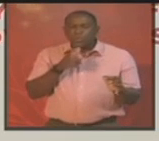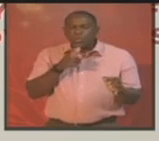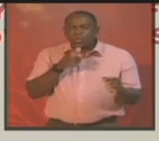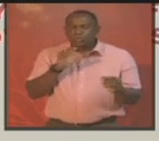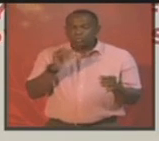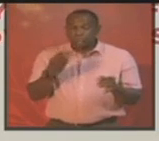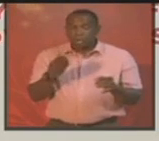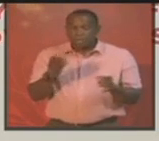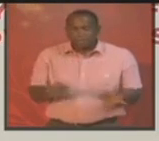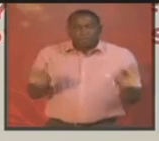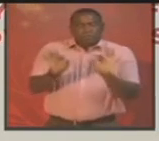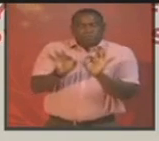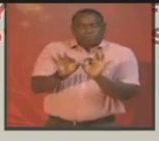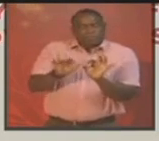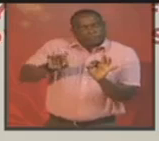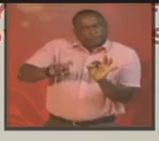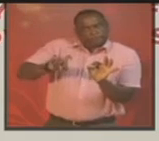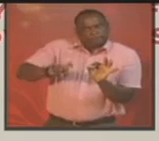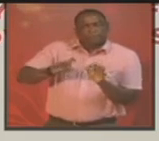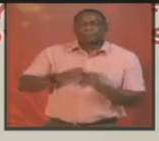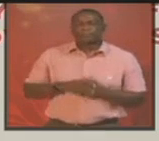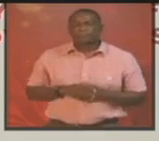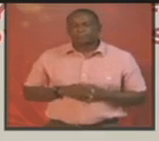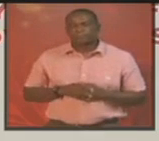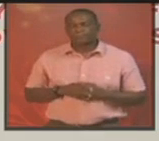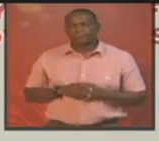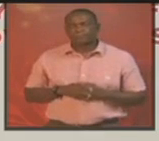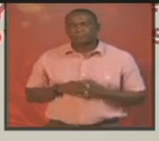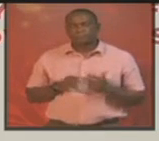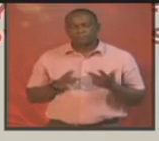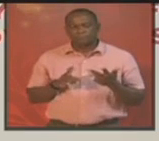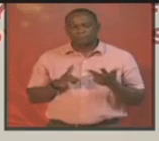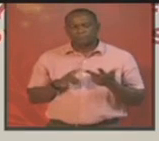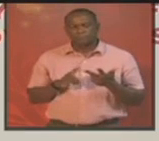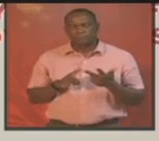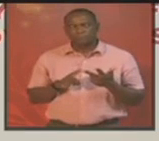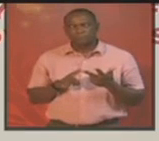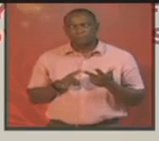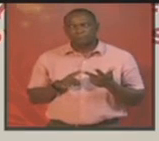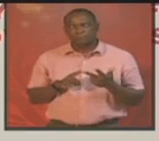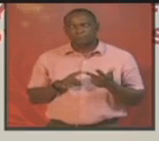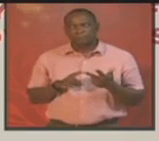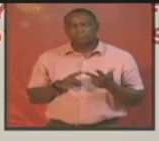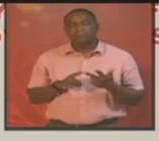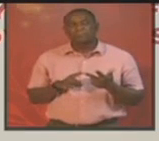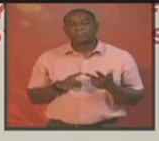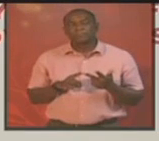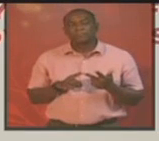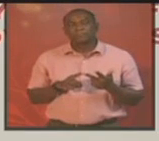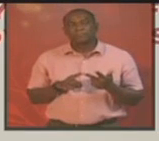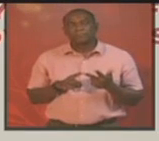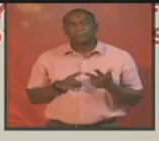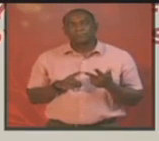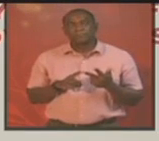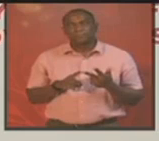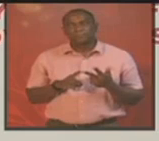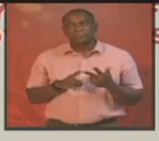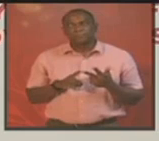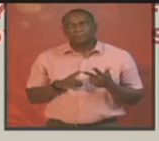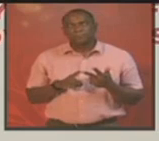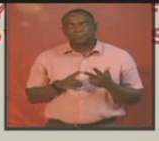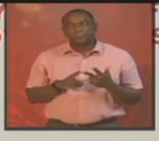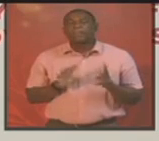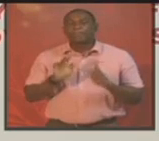workers. We will also be targeting very early, as we have been stating, the residents in